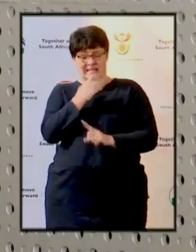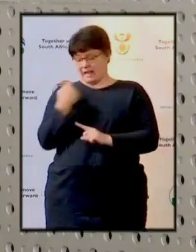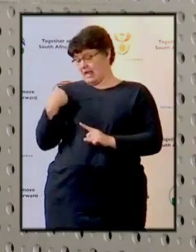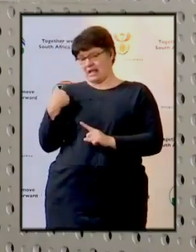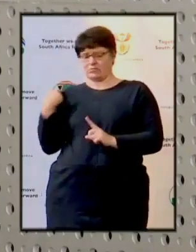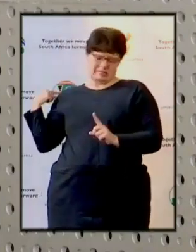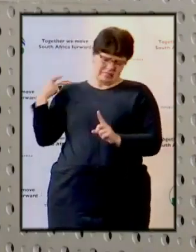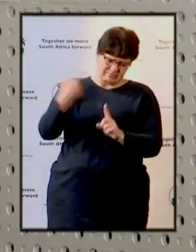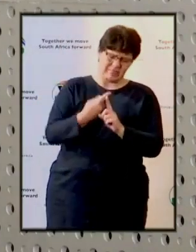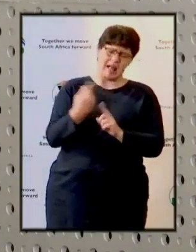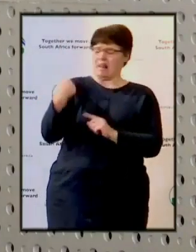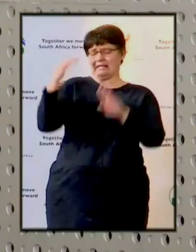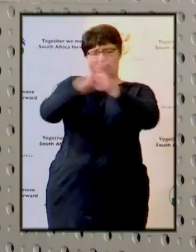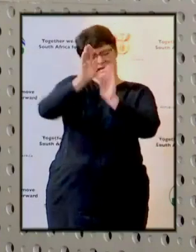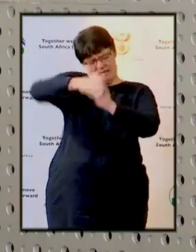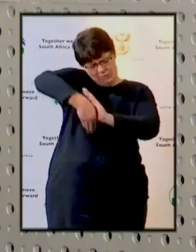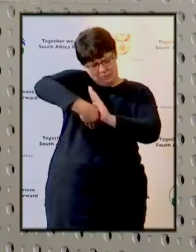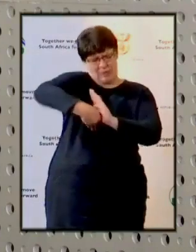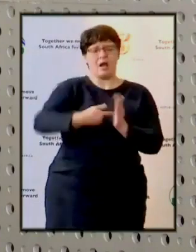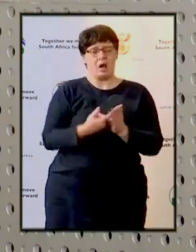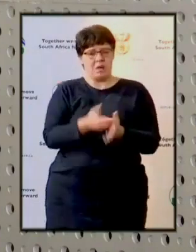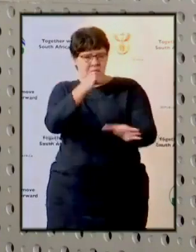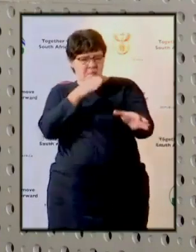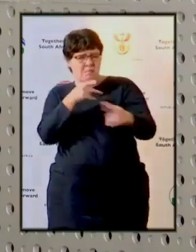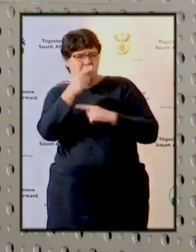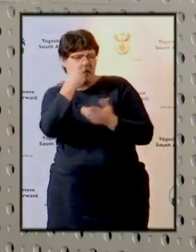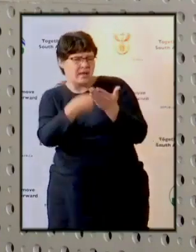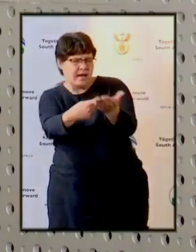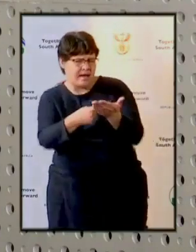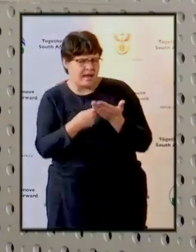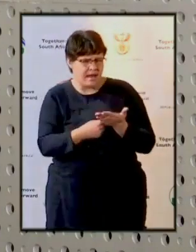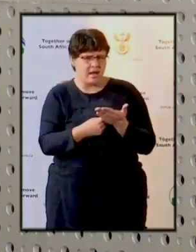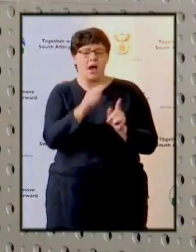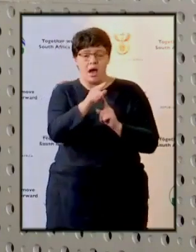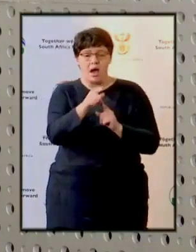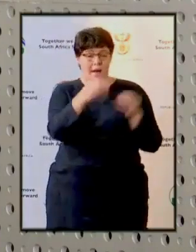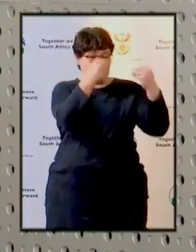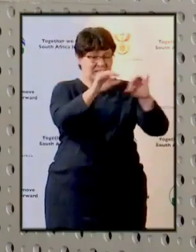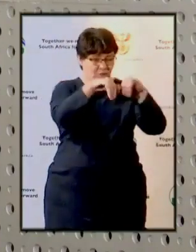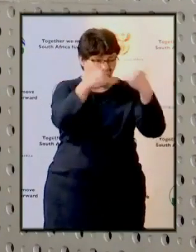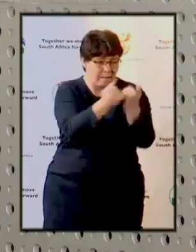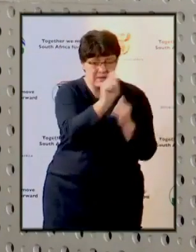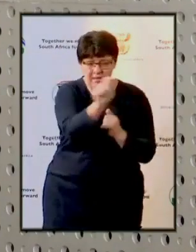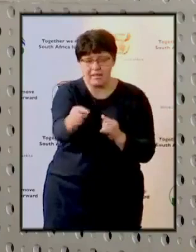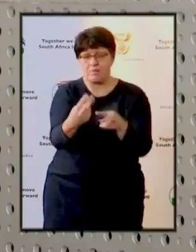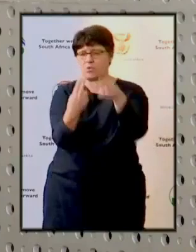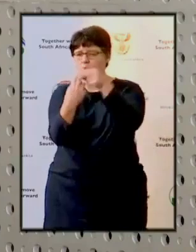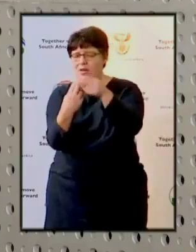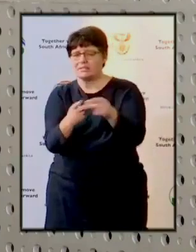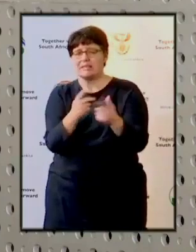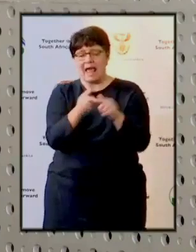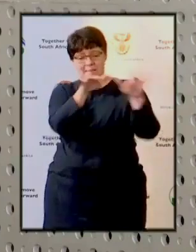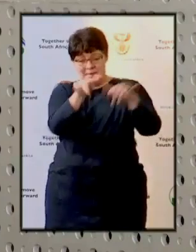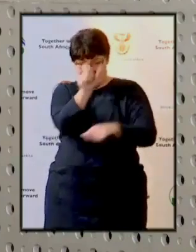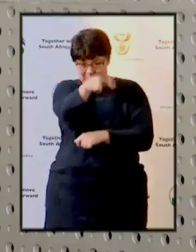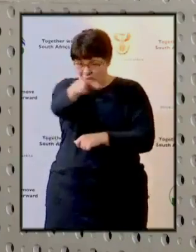night. There were a number of very helpful suggestions and comments from business organizations, unions, and members of the